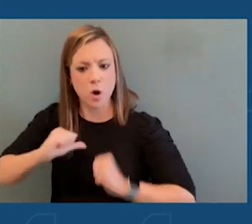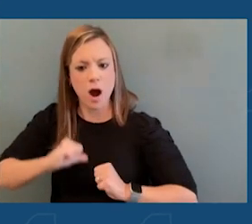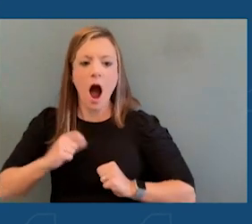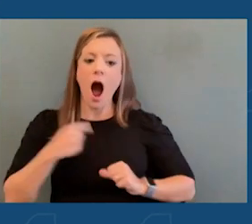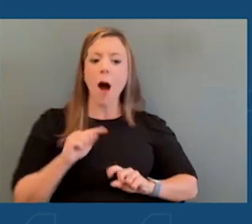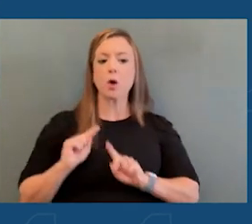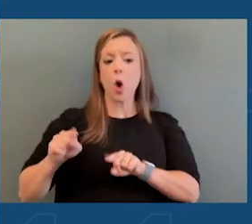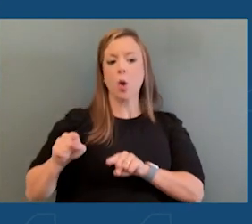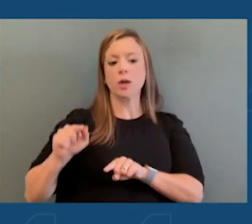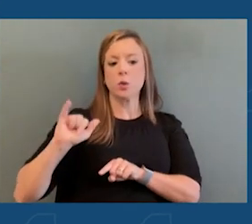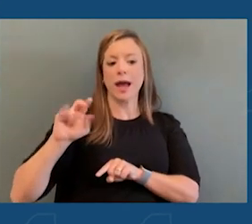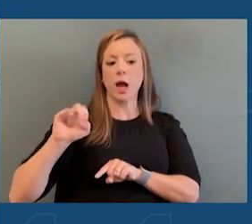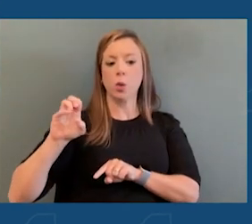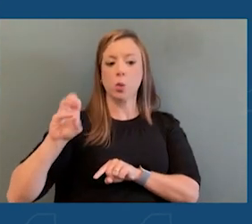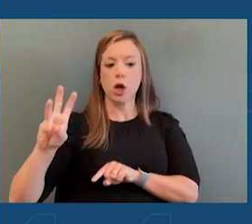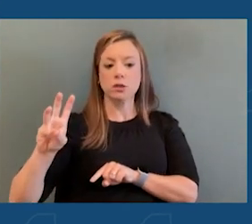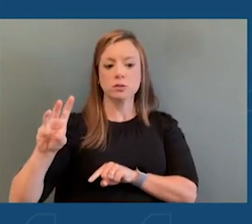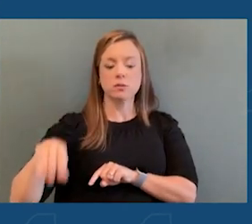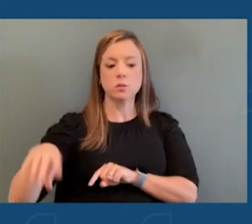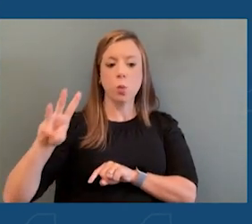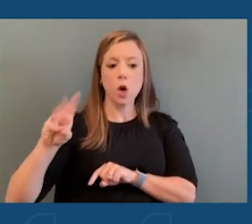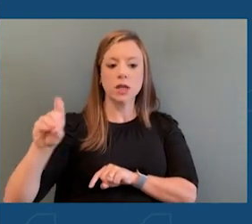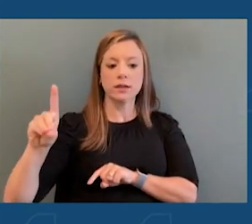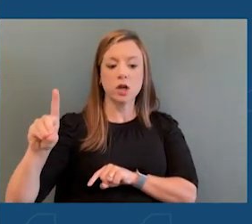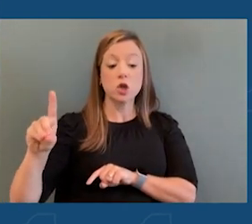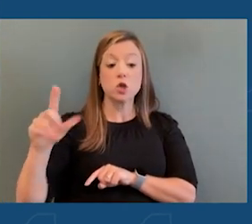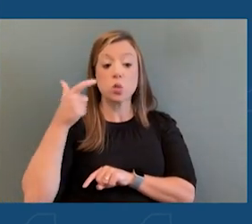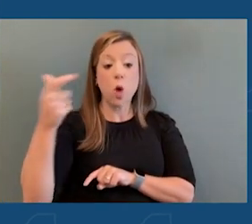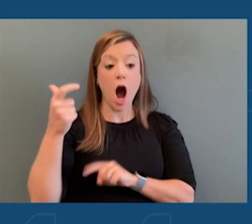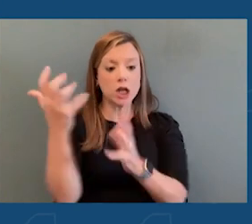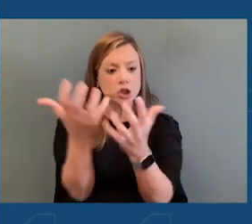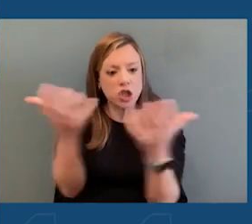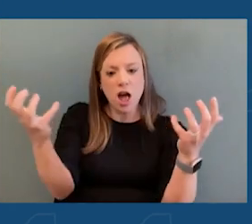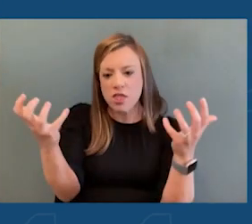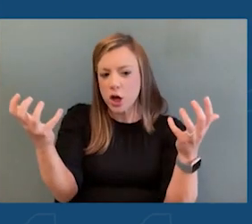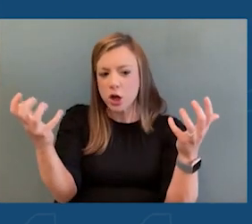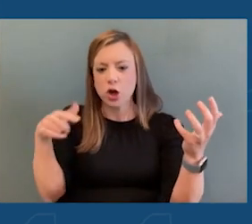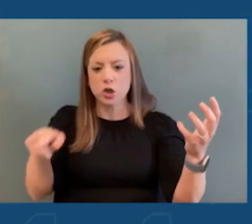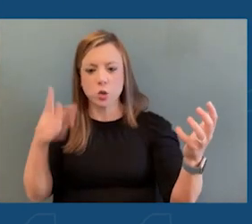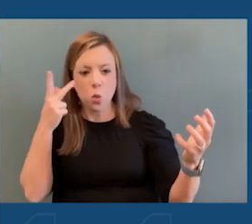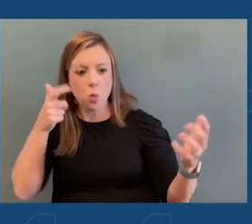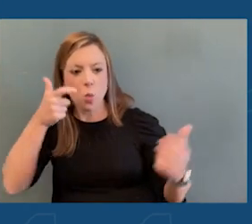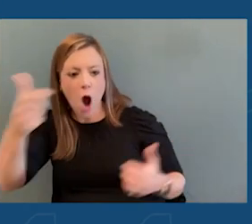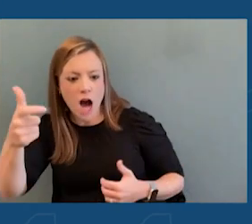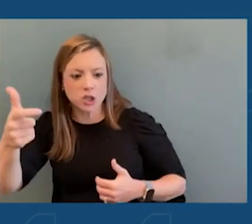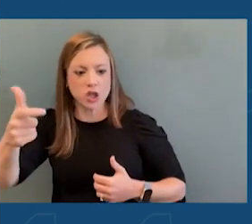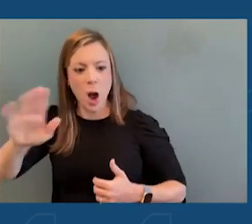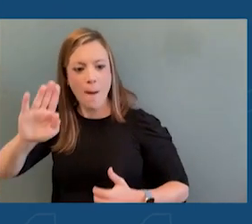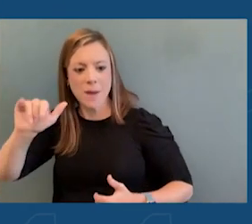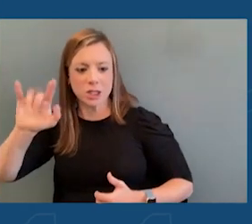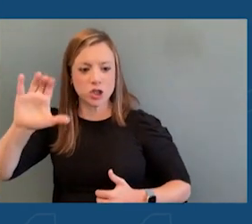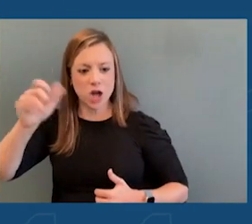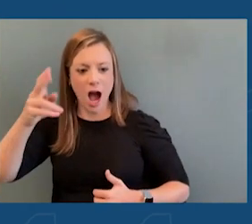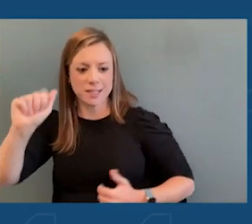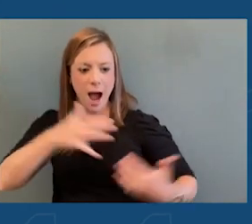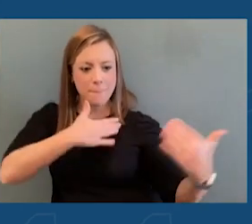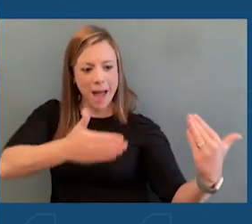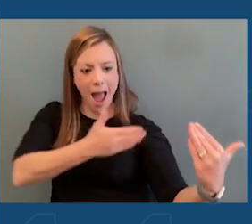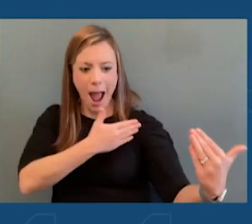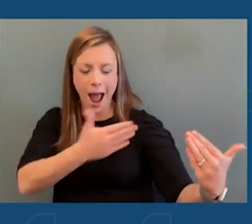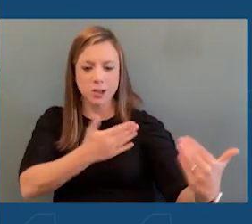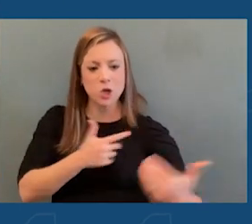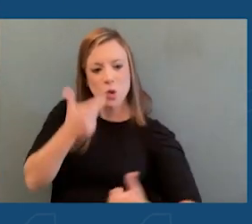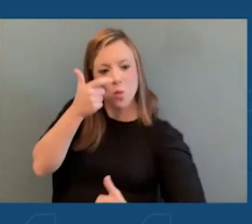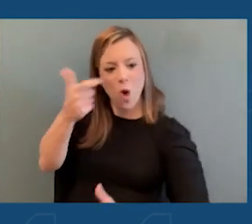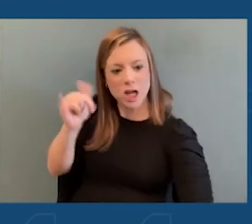theater, to watch our artists play, to watch the bachata band, but also to watch jazz, to watch all of the talent that we have uptown. This